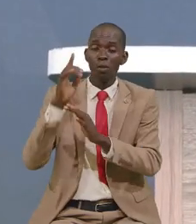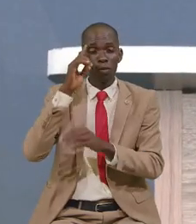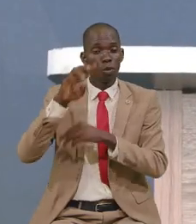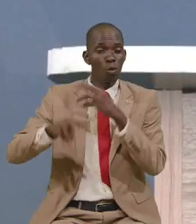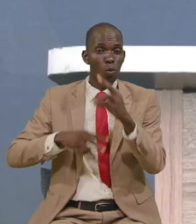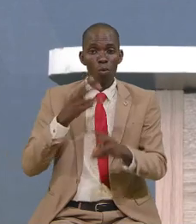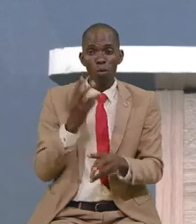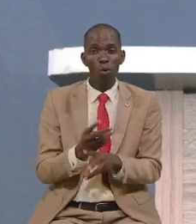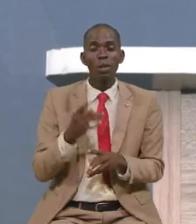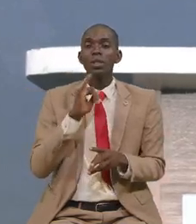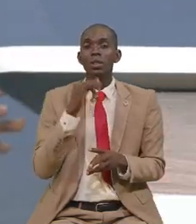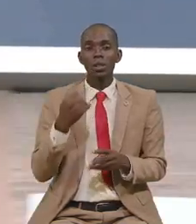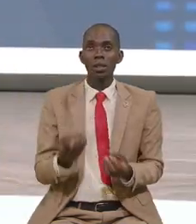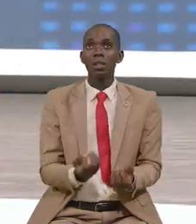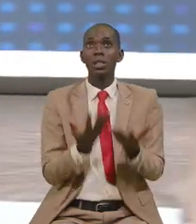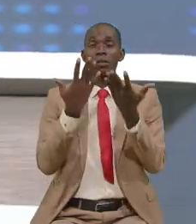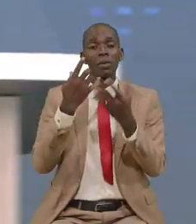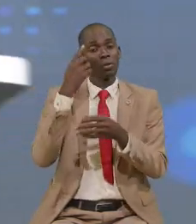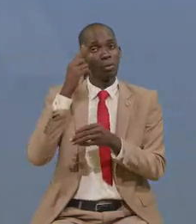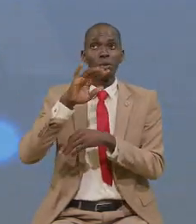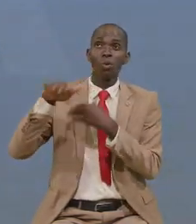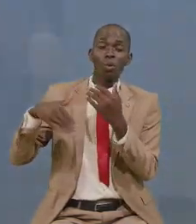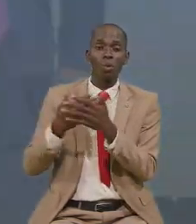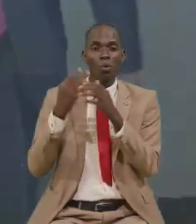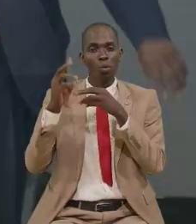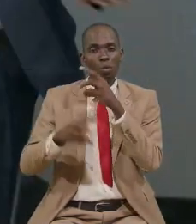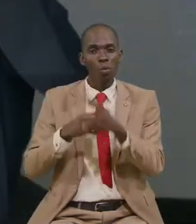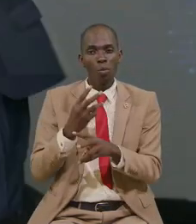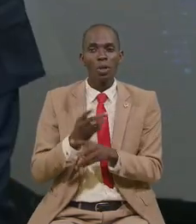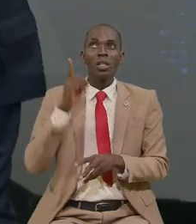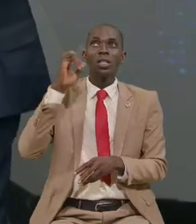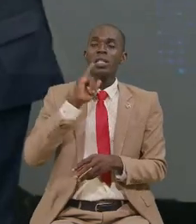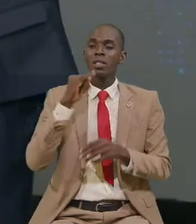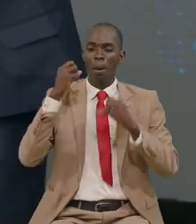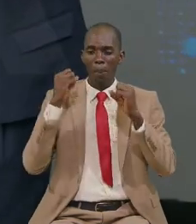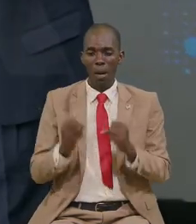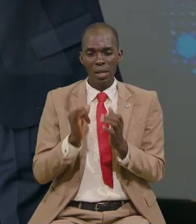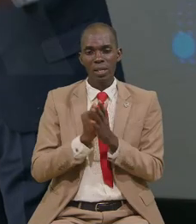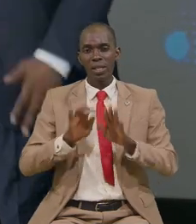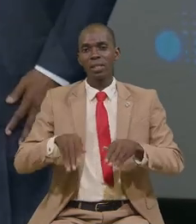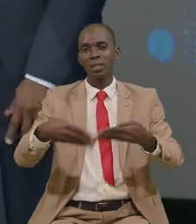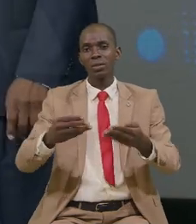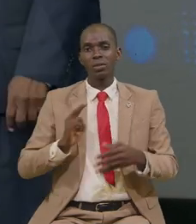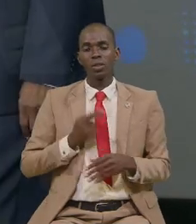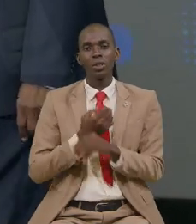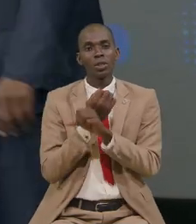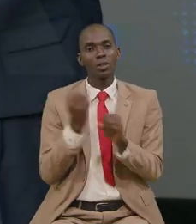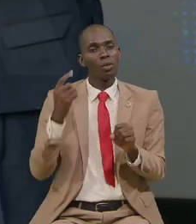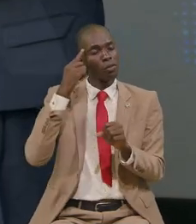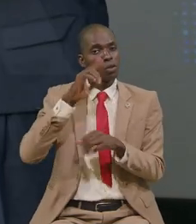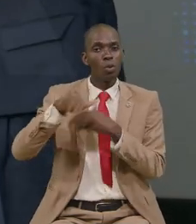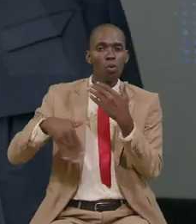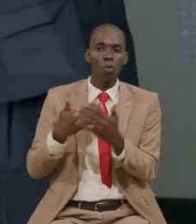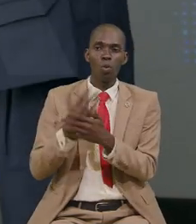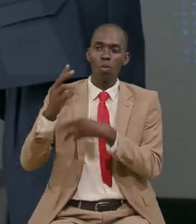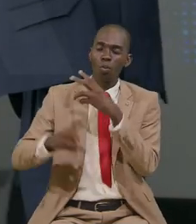propitiation for the whole world, is the power that grants us salvation in the whole world for everyone in